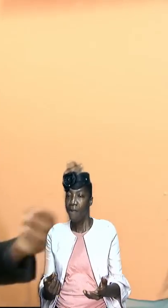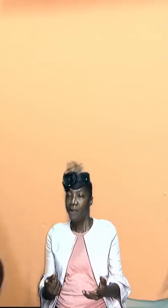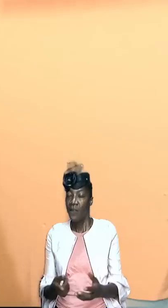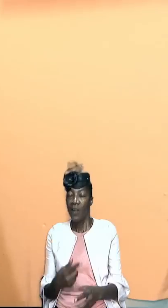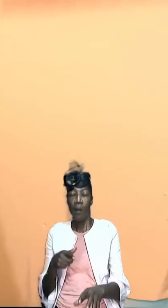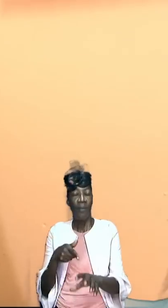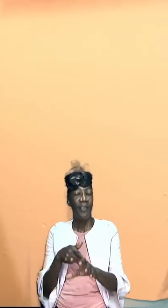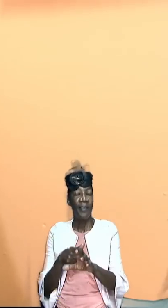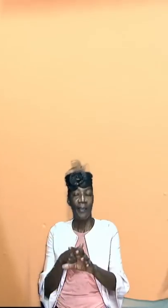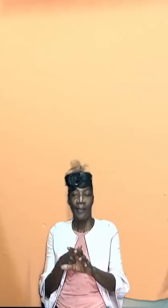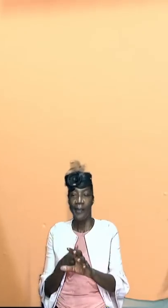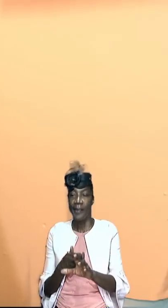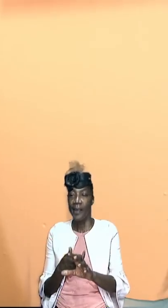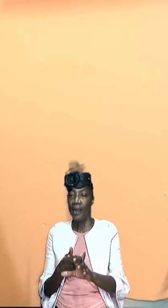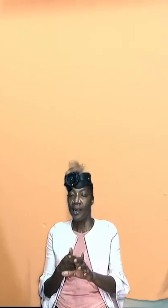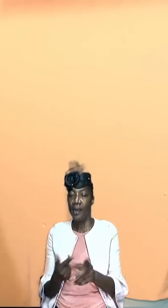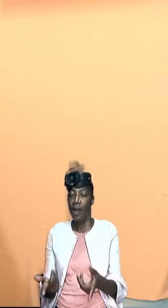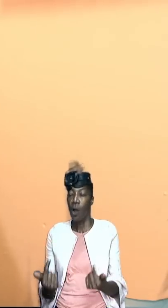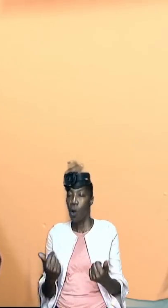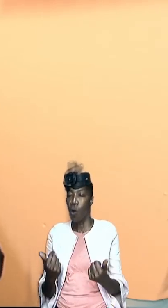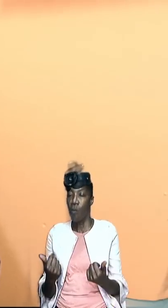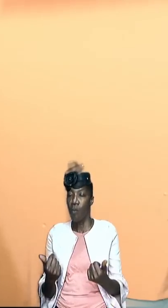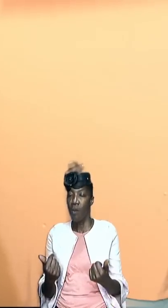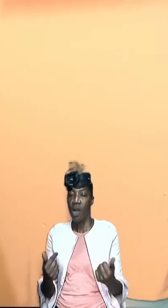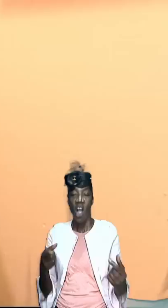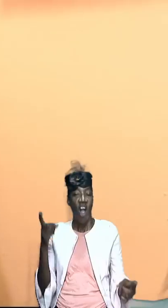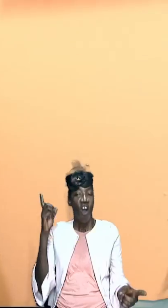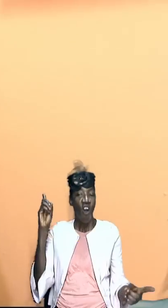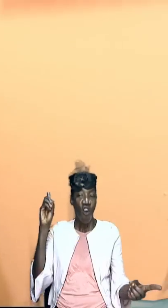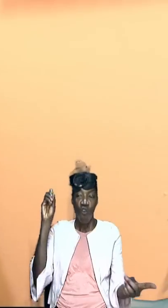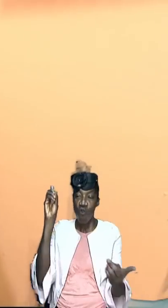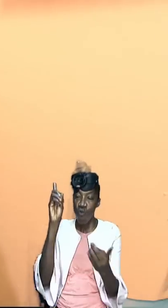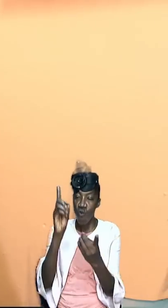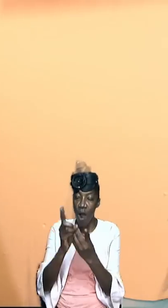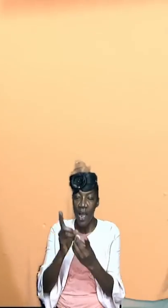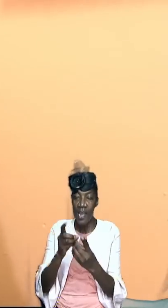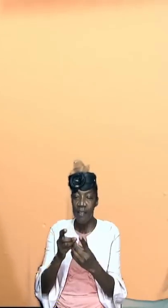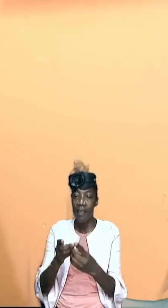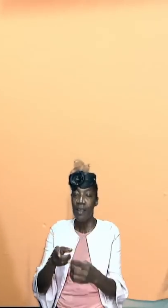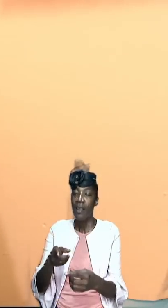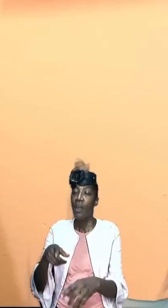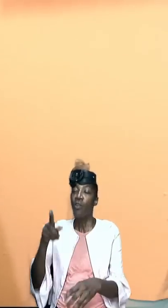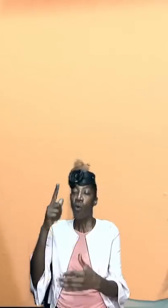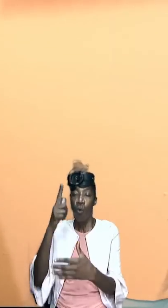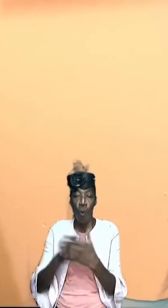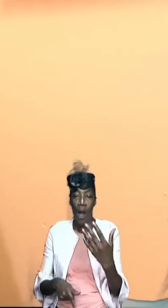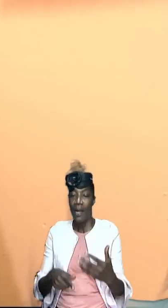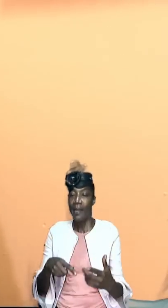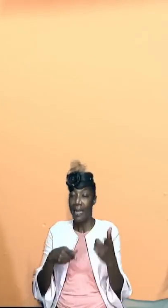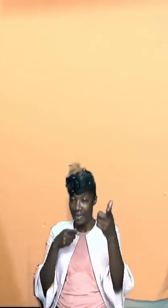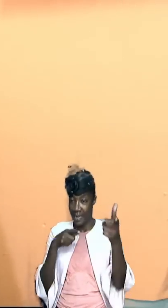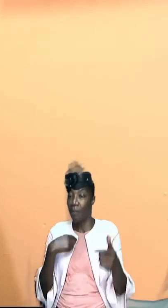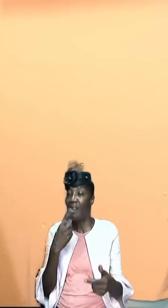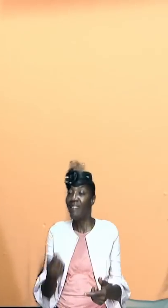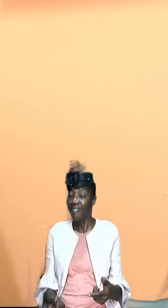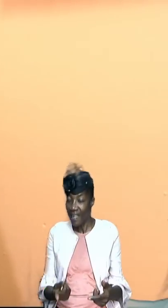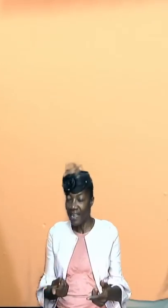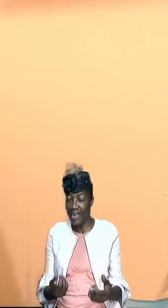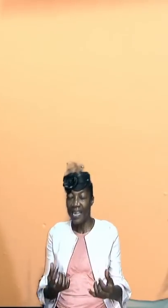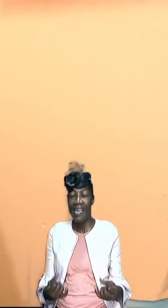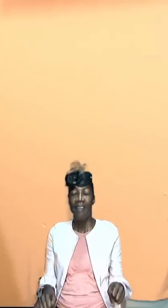beginnings. And it comes right back to the point that we have made and we have been making, that it is